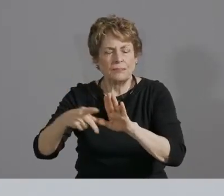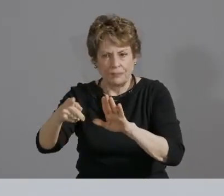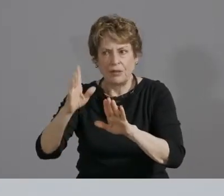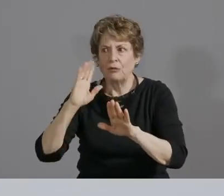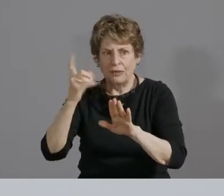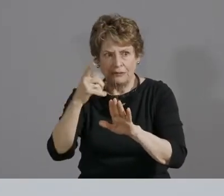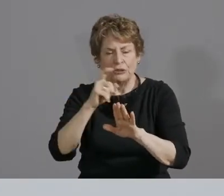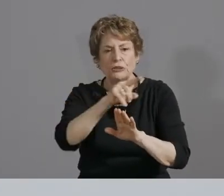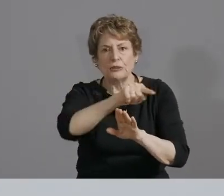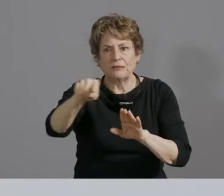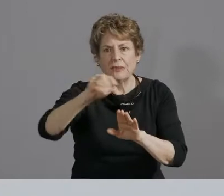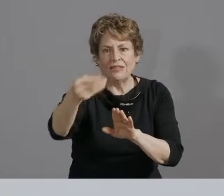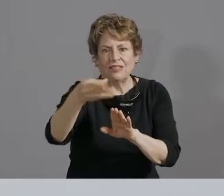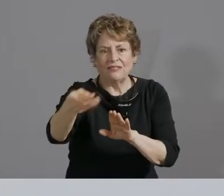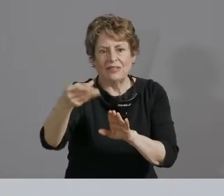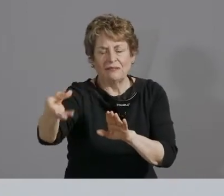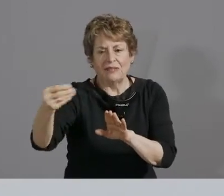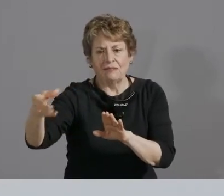will report